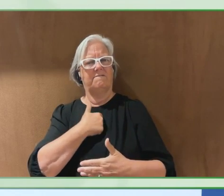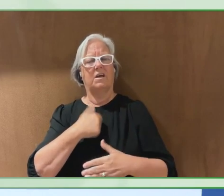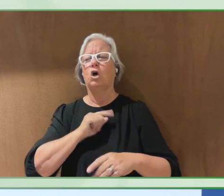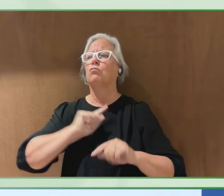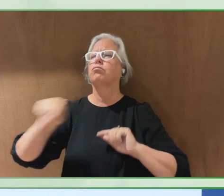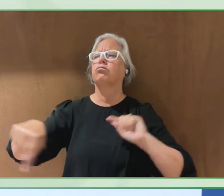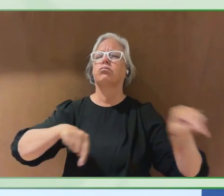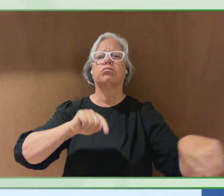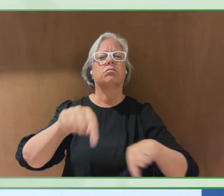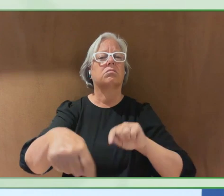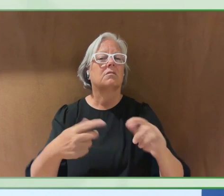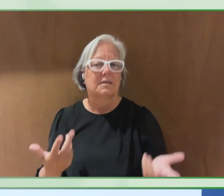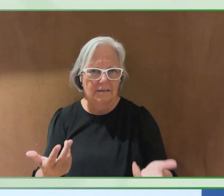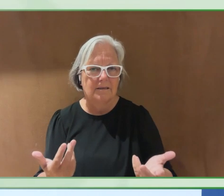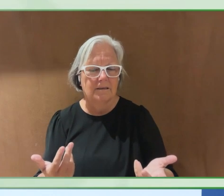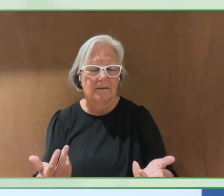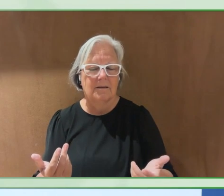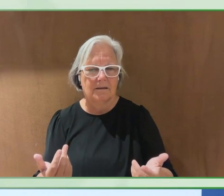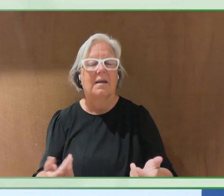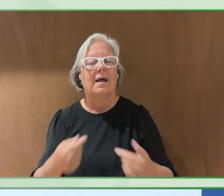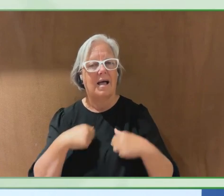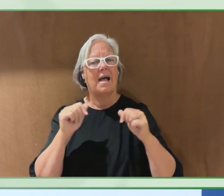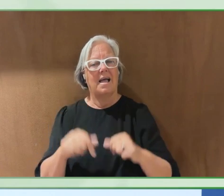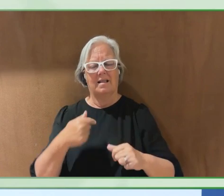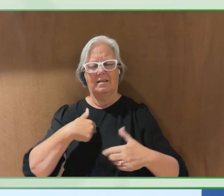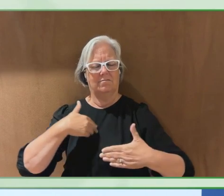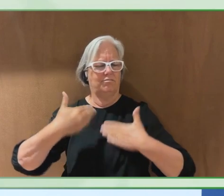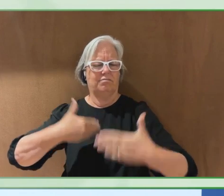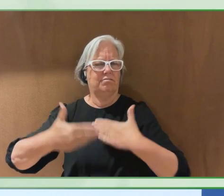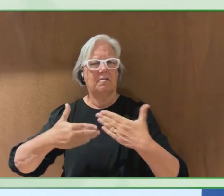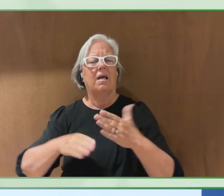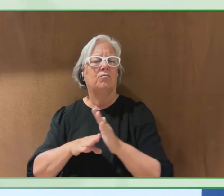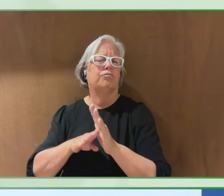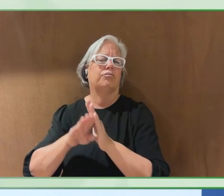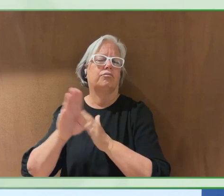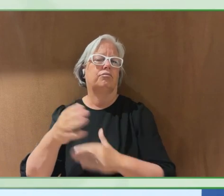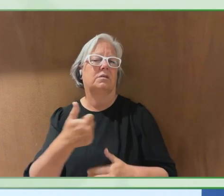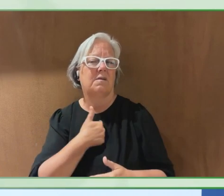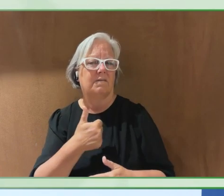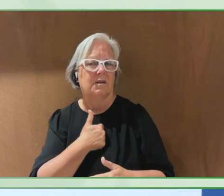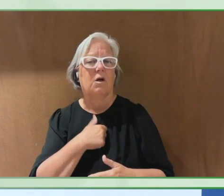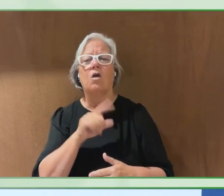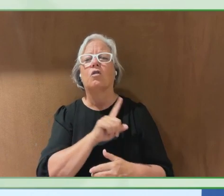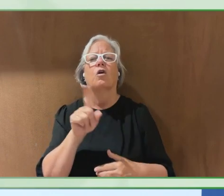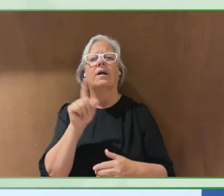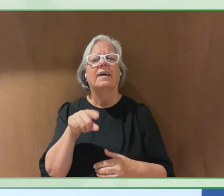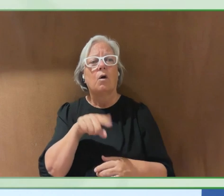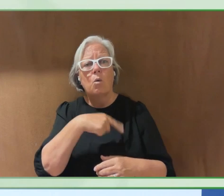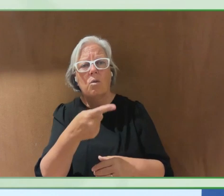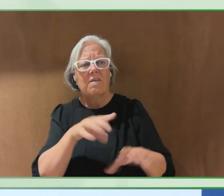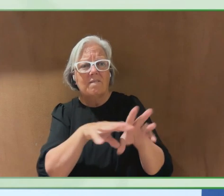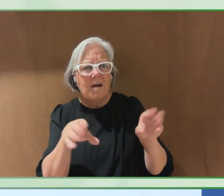which allowed me to actively develop, in fact, and I did not have to rely on the income of other family members. In